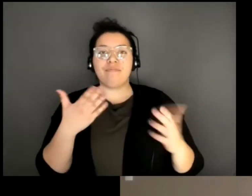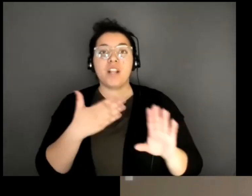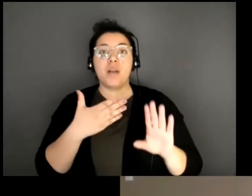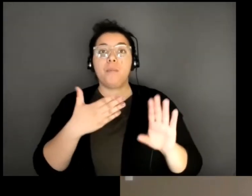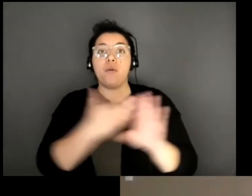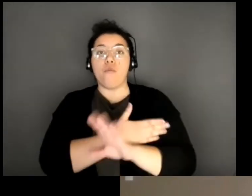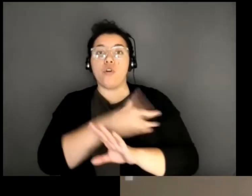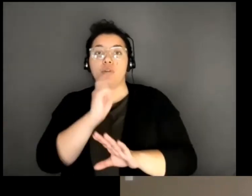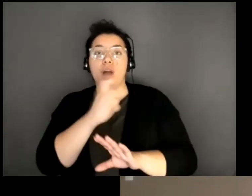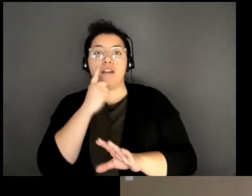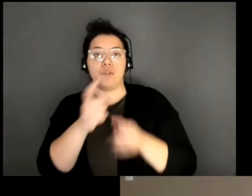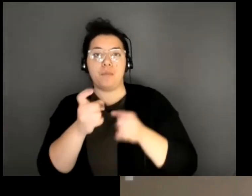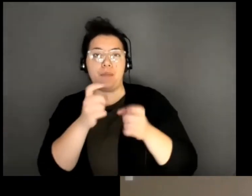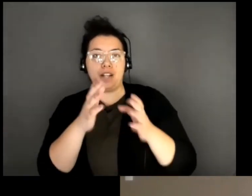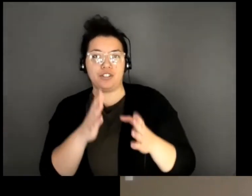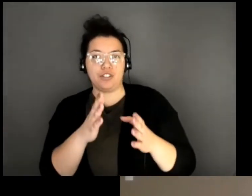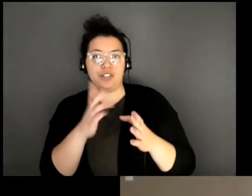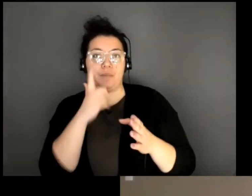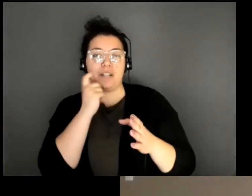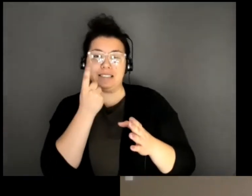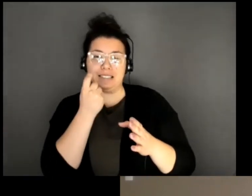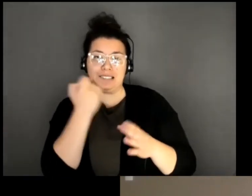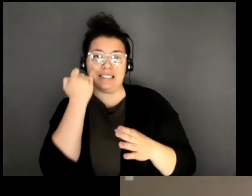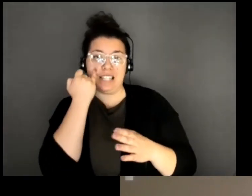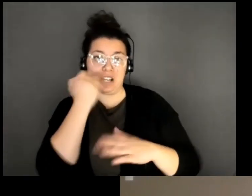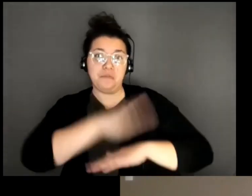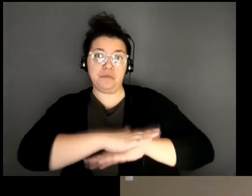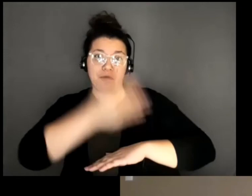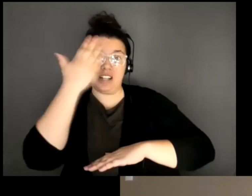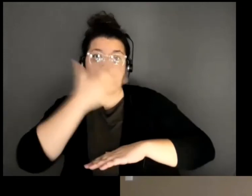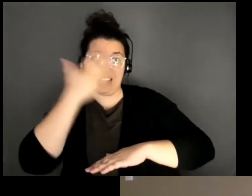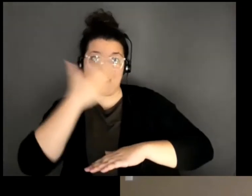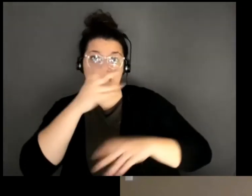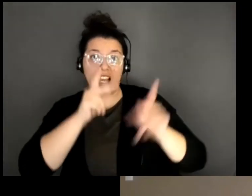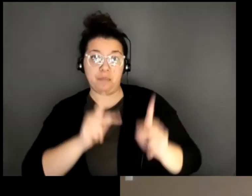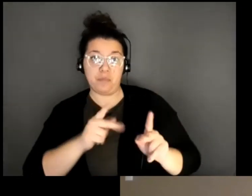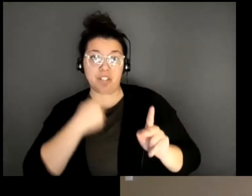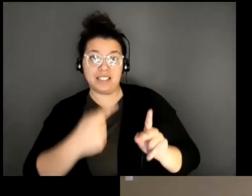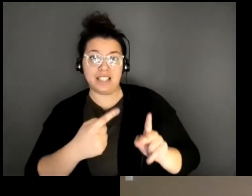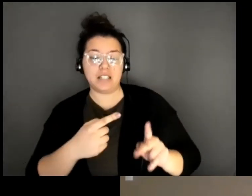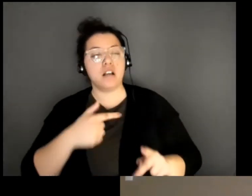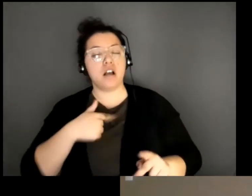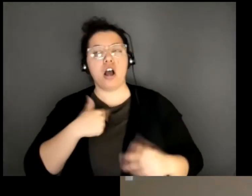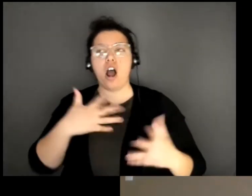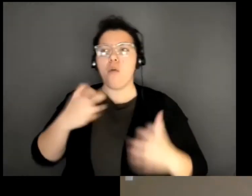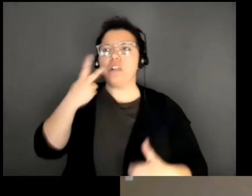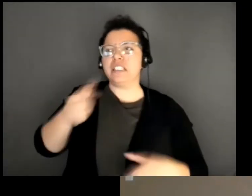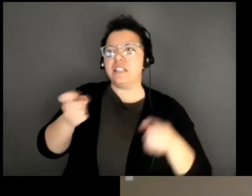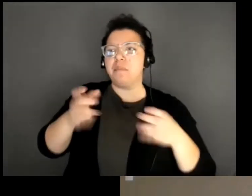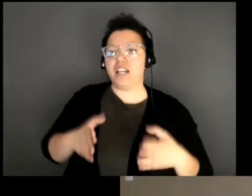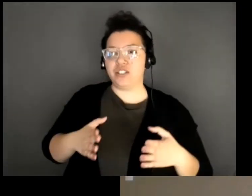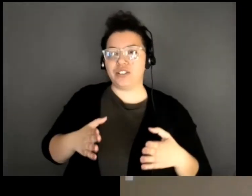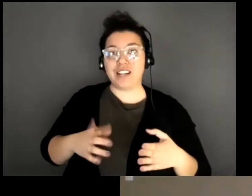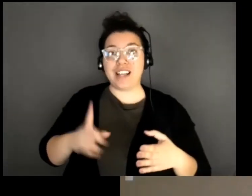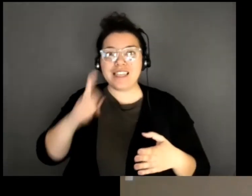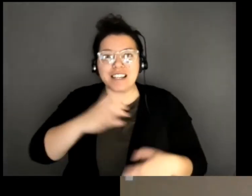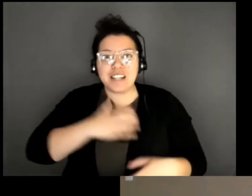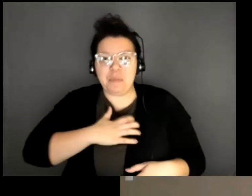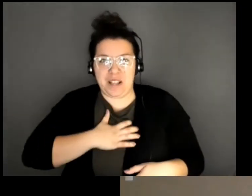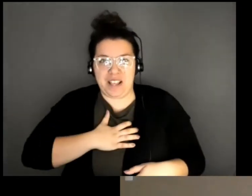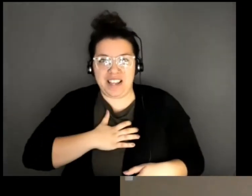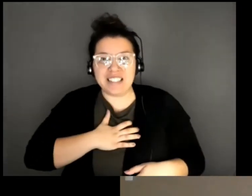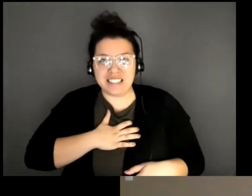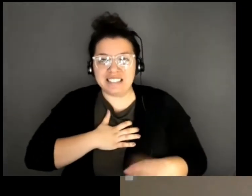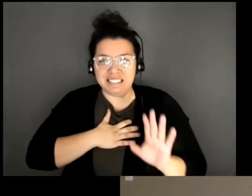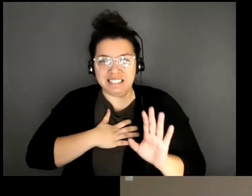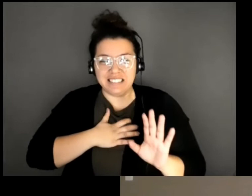speak to the manager, because if you're the front desk clerk and somebody walks up to you and says I want to talk to the Something's manager, wrong, your first thought is that it's a complaint. right? So I would